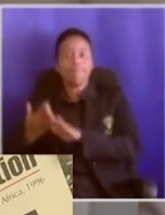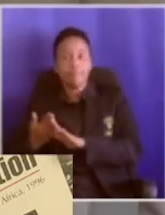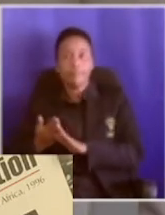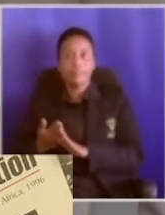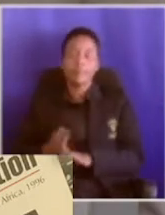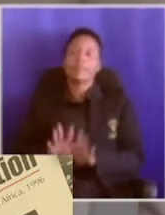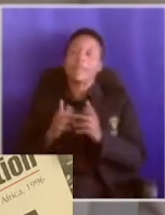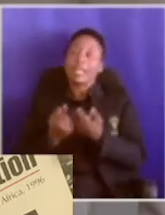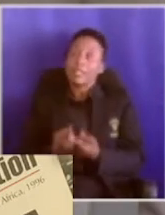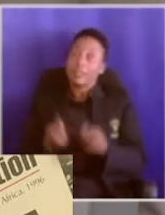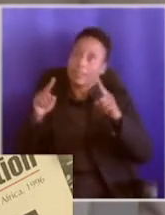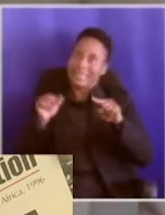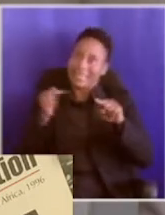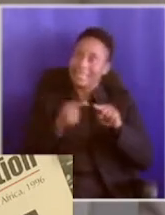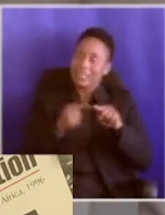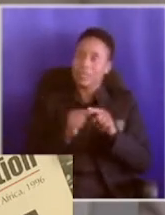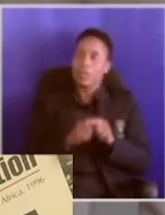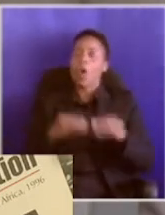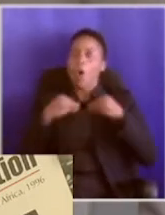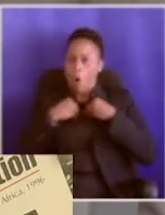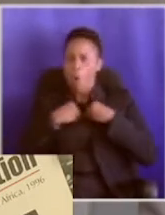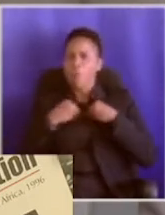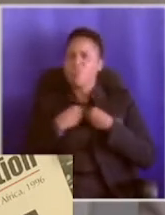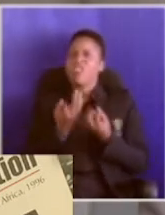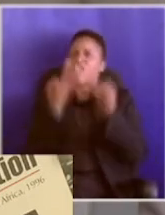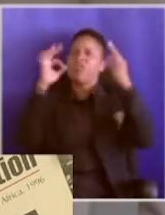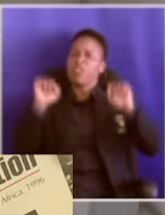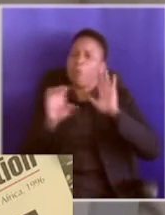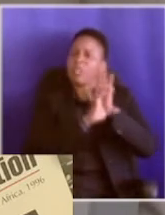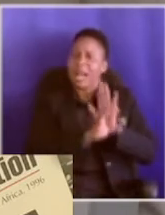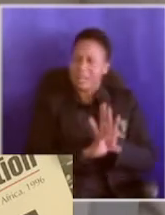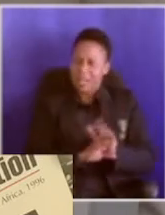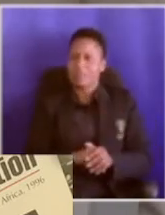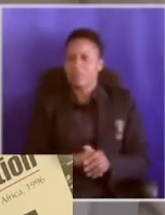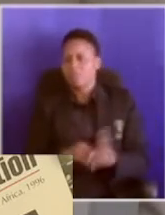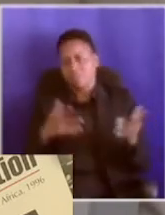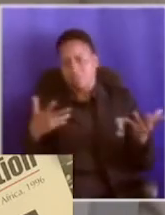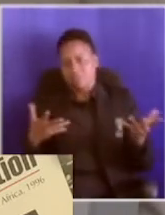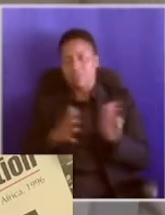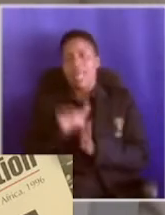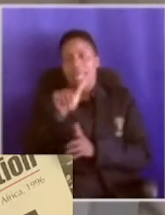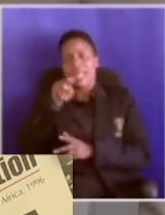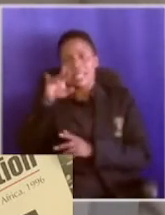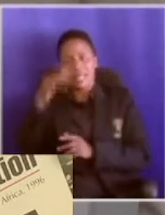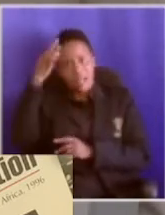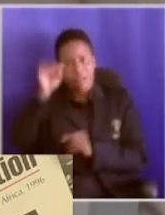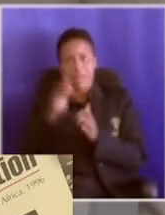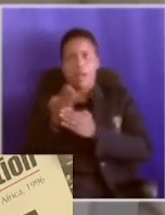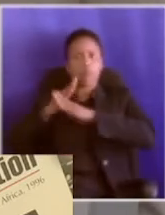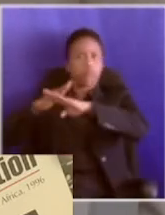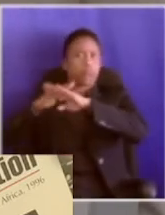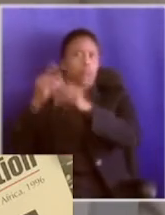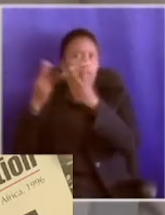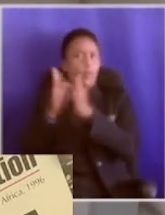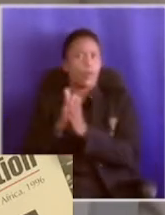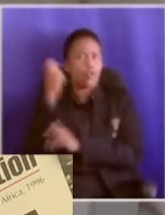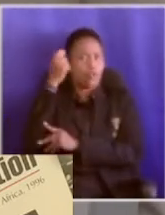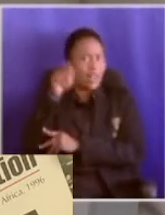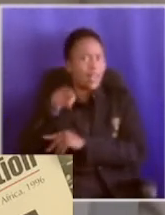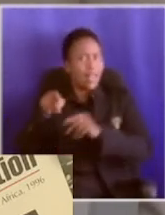Freedom Charter, the ANC-run government has been fixated on preventing people in rural areas from